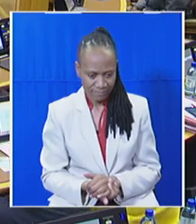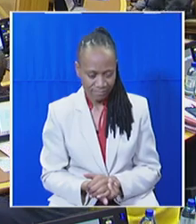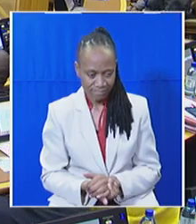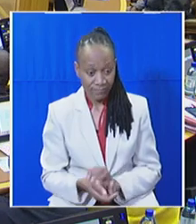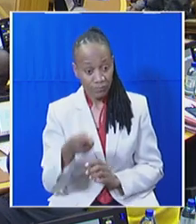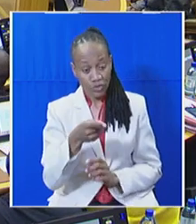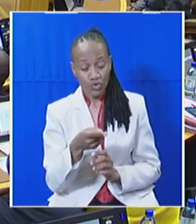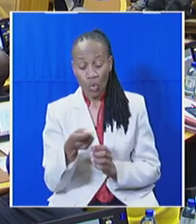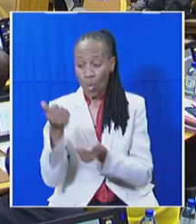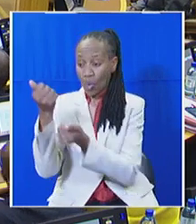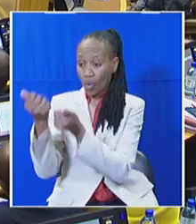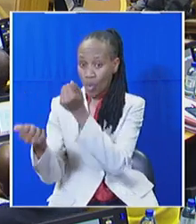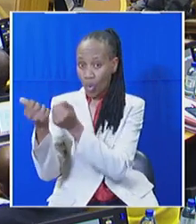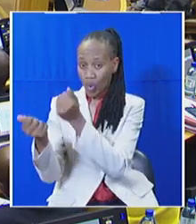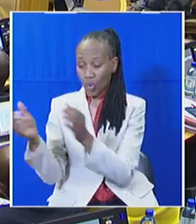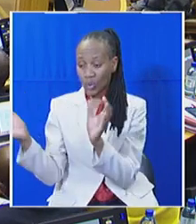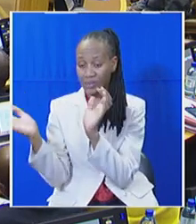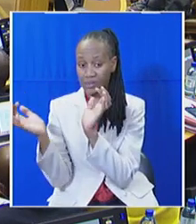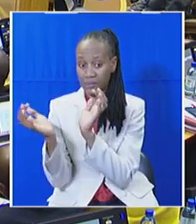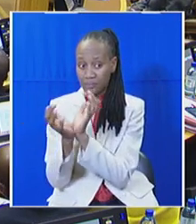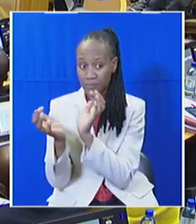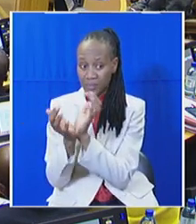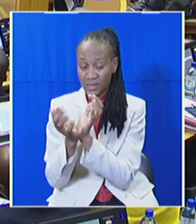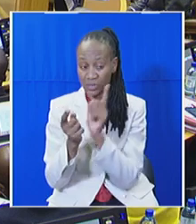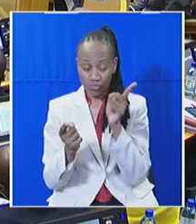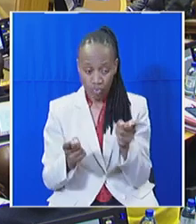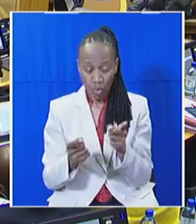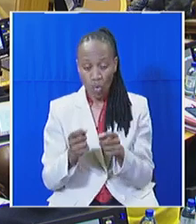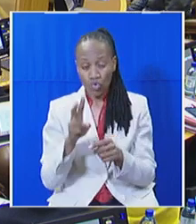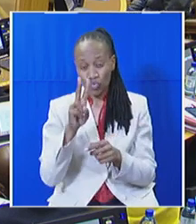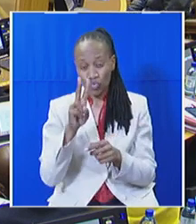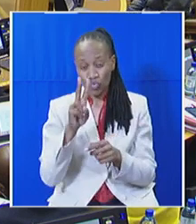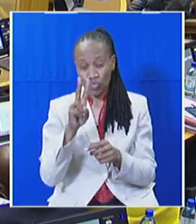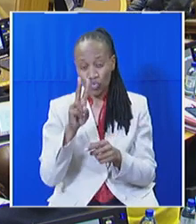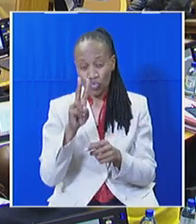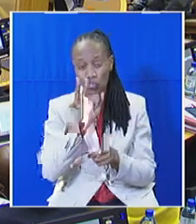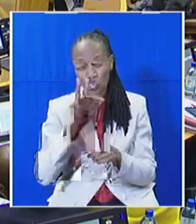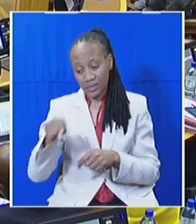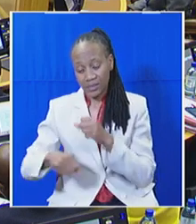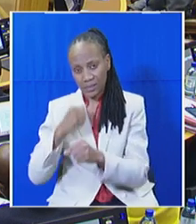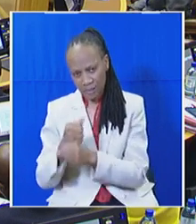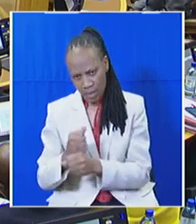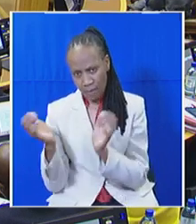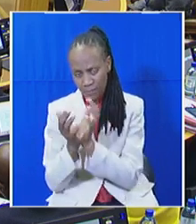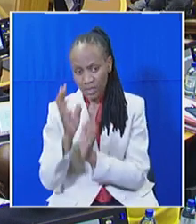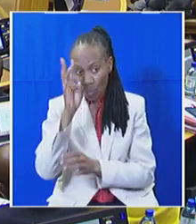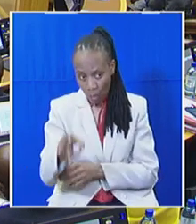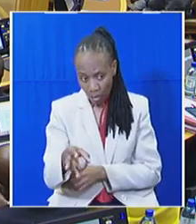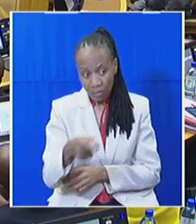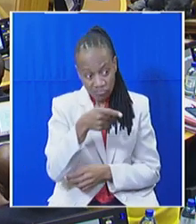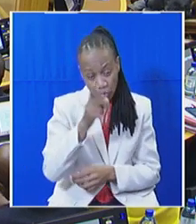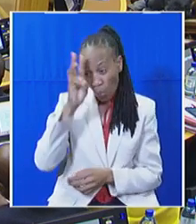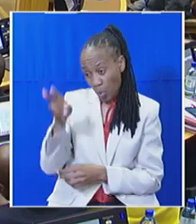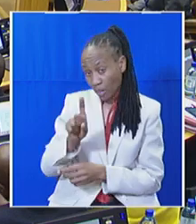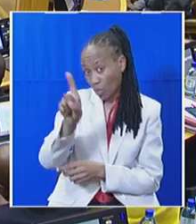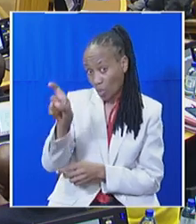the judiciary on the 27 August 2015, do you intend to raise the question